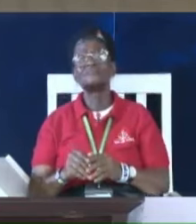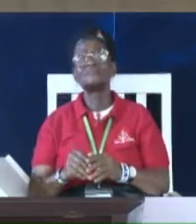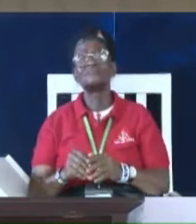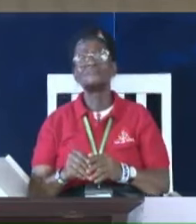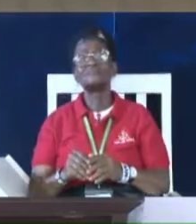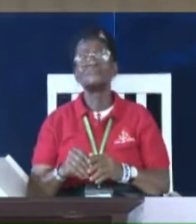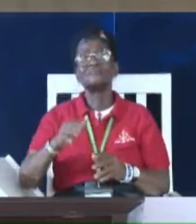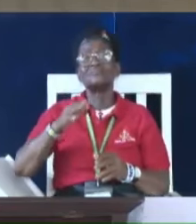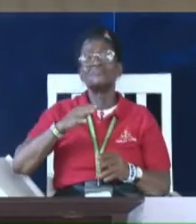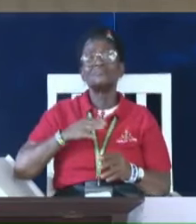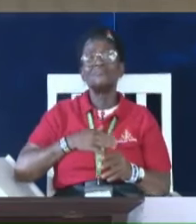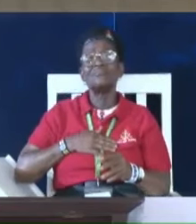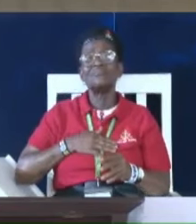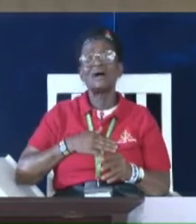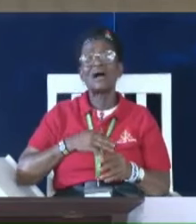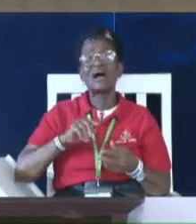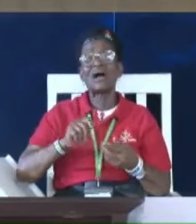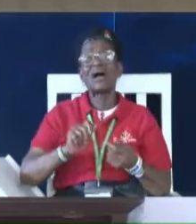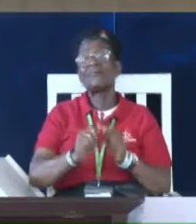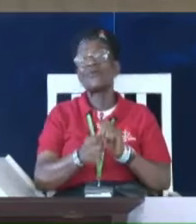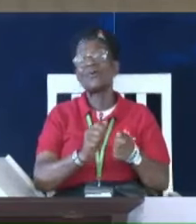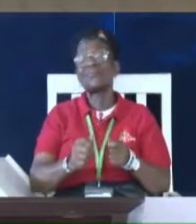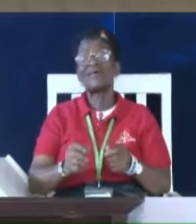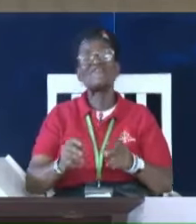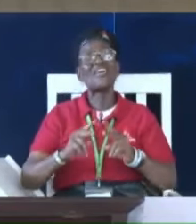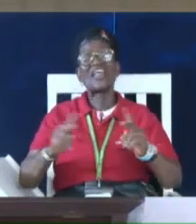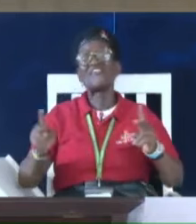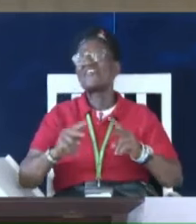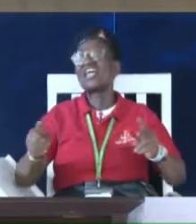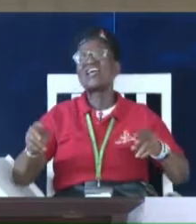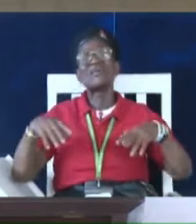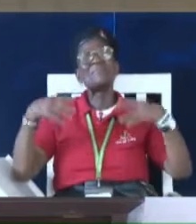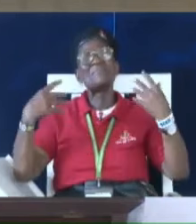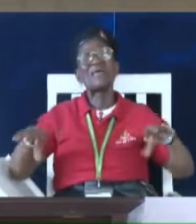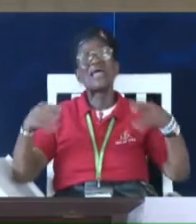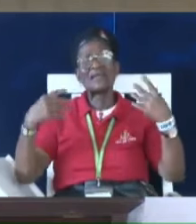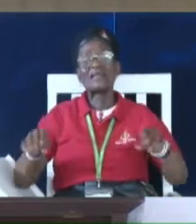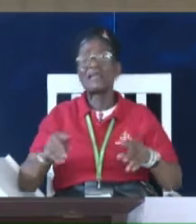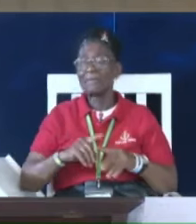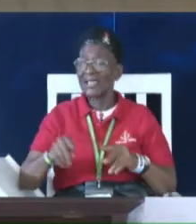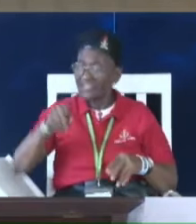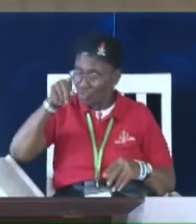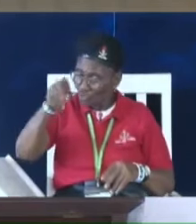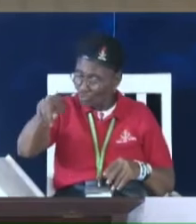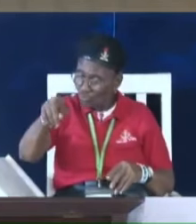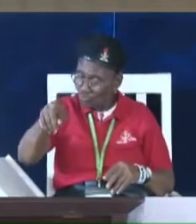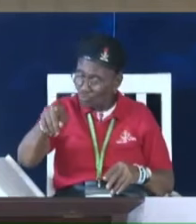My problems are gigantic. But you,